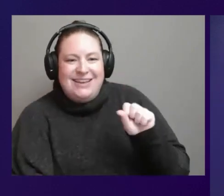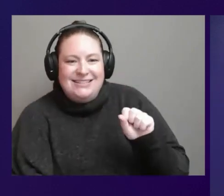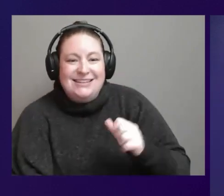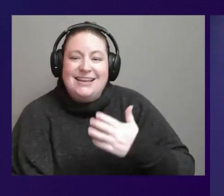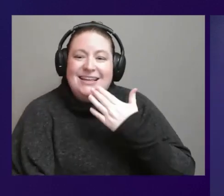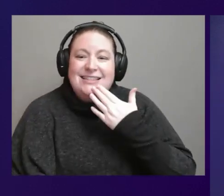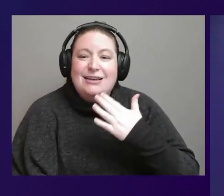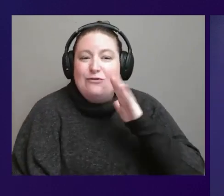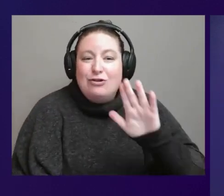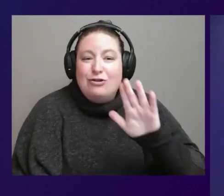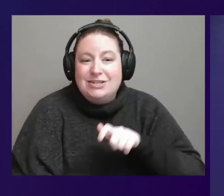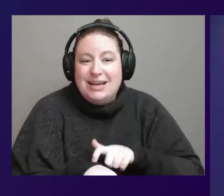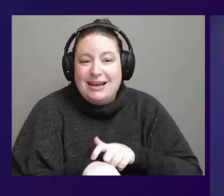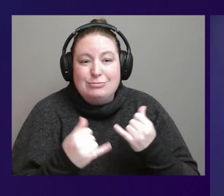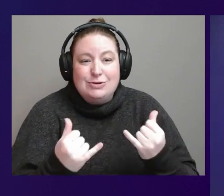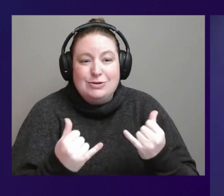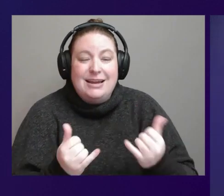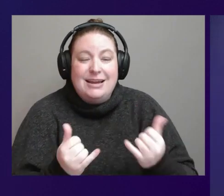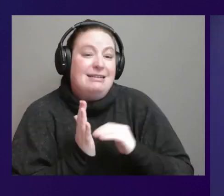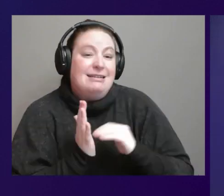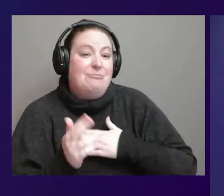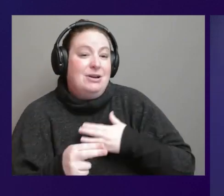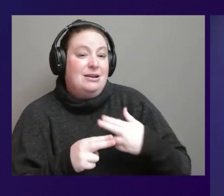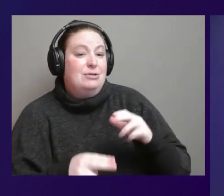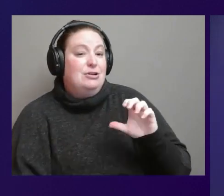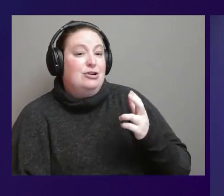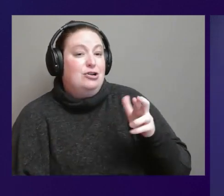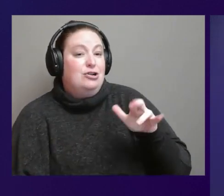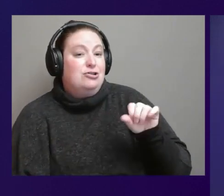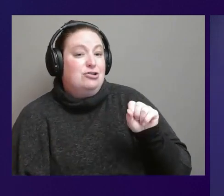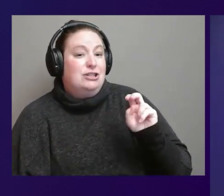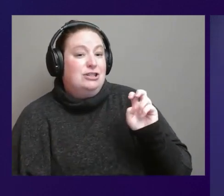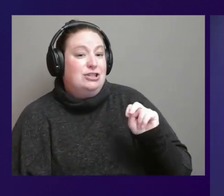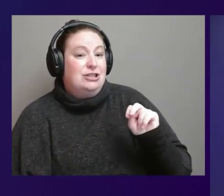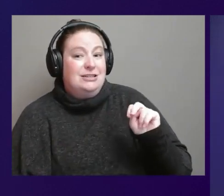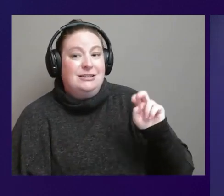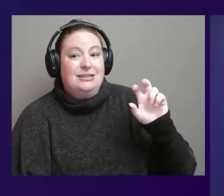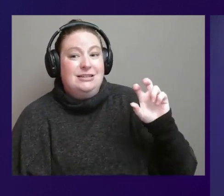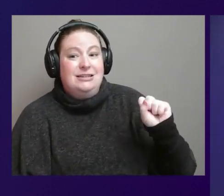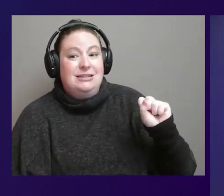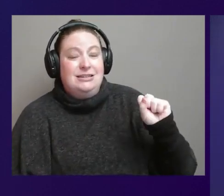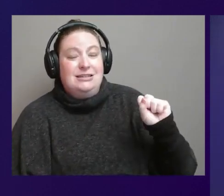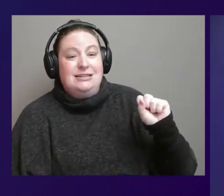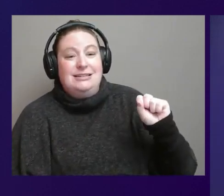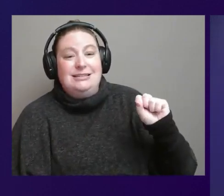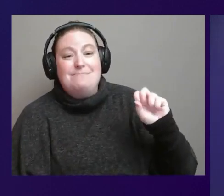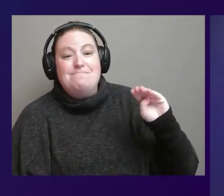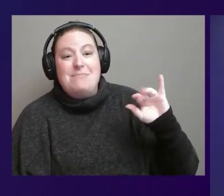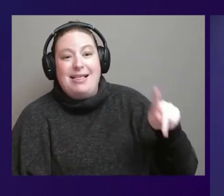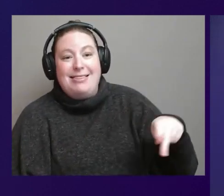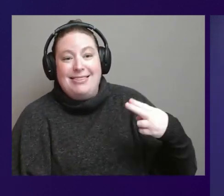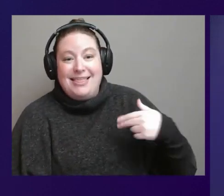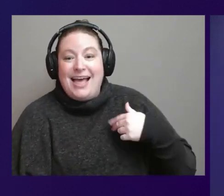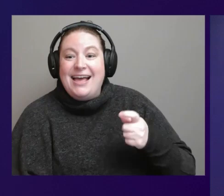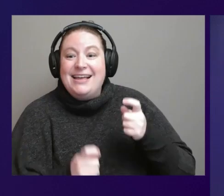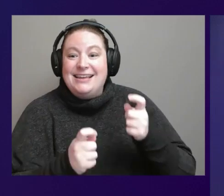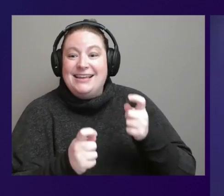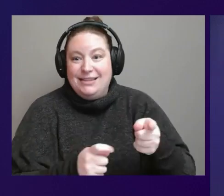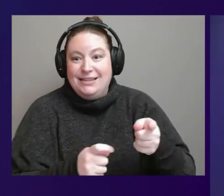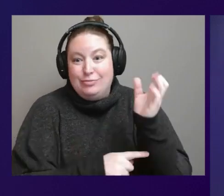my name is Christian Smith. I give this presentation one big hat. Please now stay